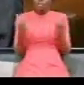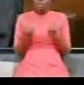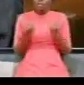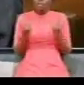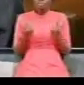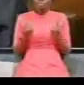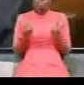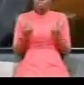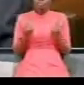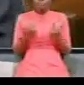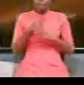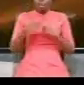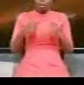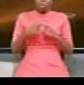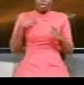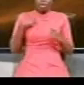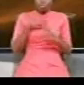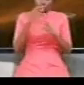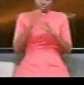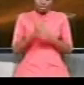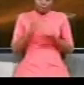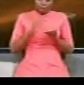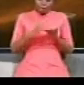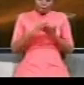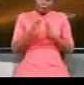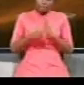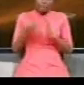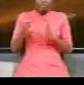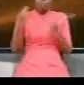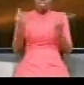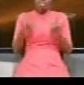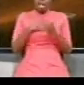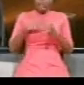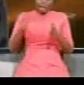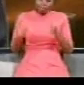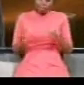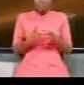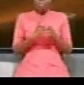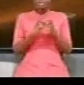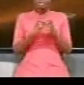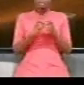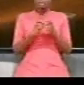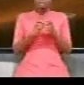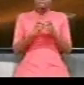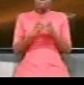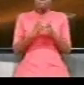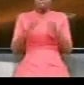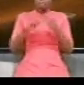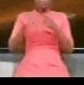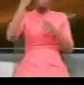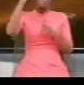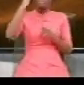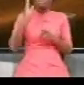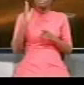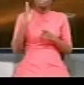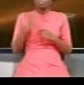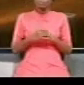iniquities, when we receive forgiveness of sin and reconciliation to God,